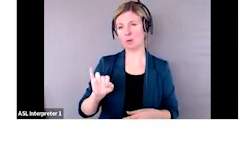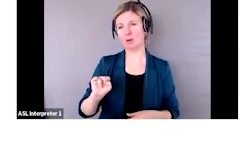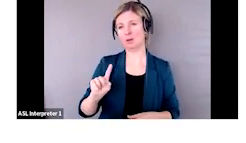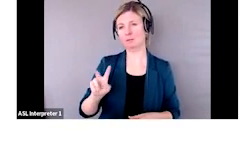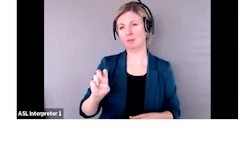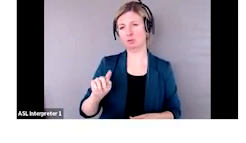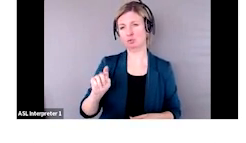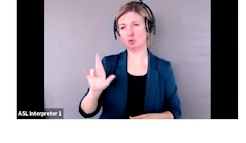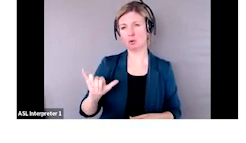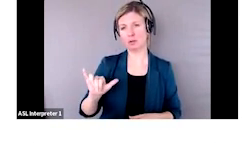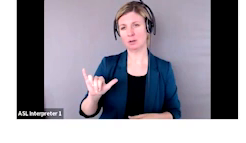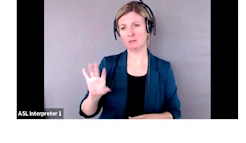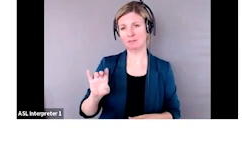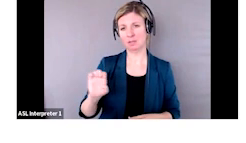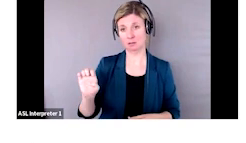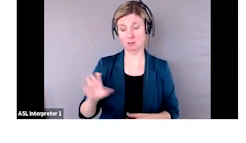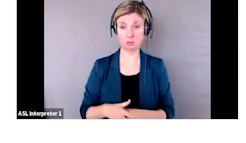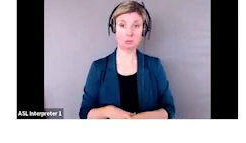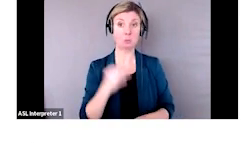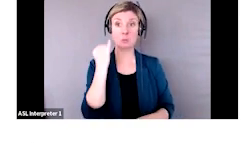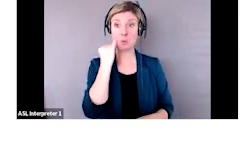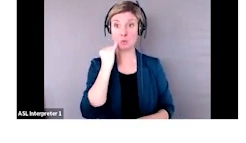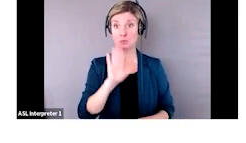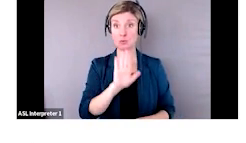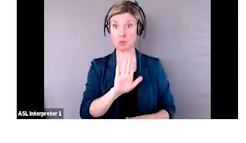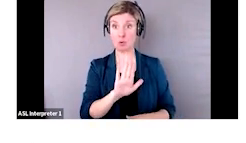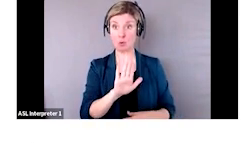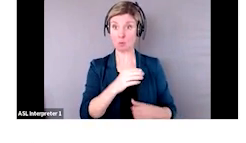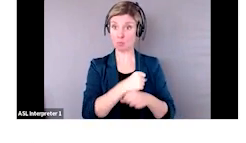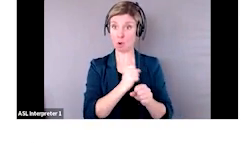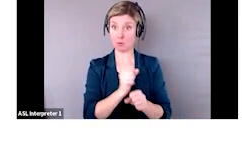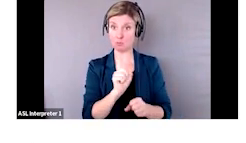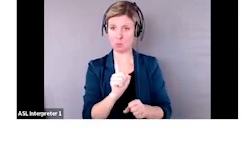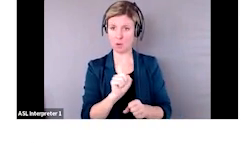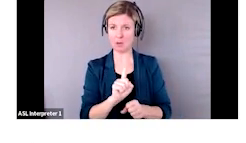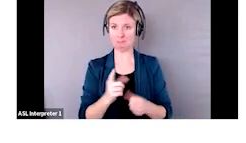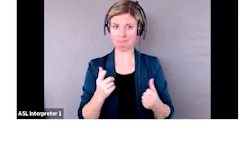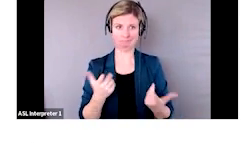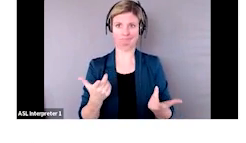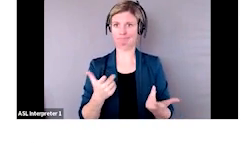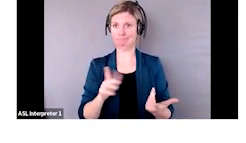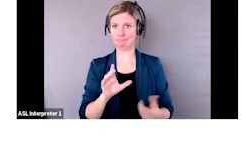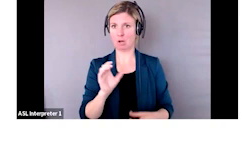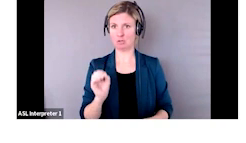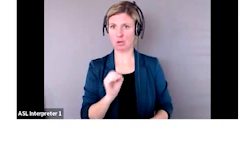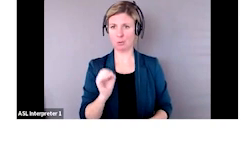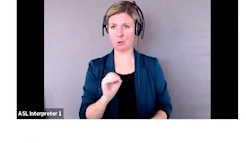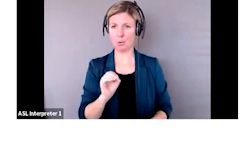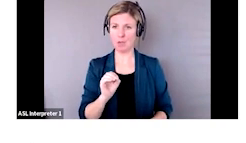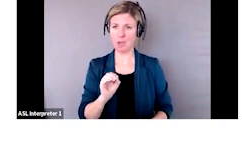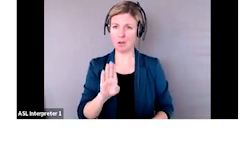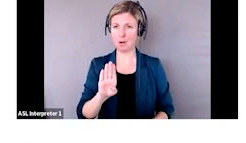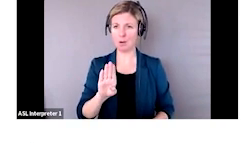is in Brampton and they have to ship it out to British Columbia, that's a high expense for